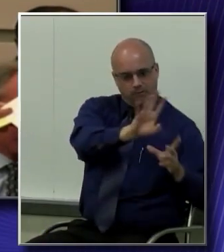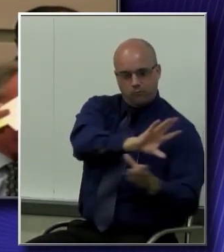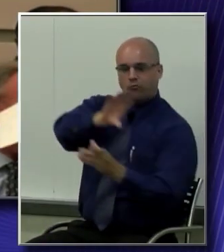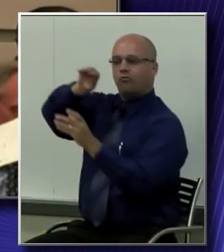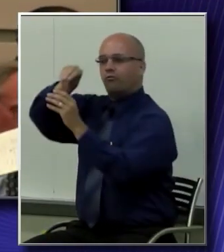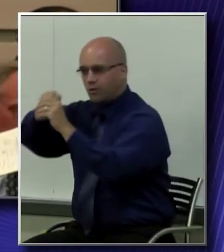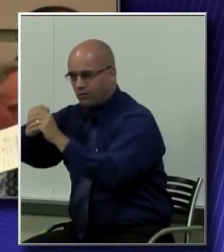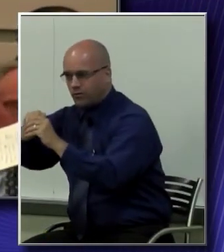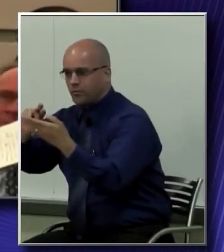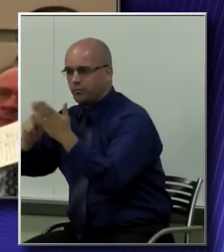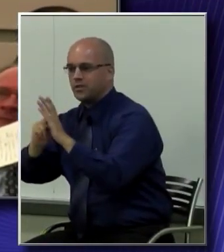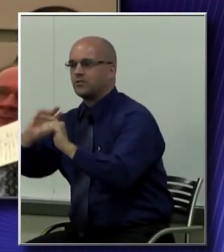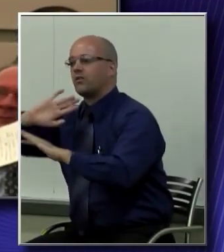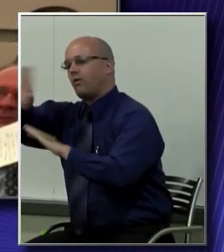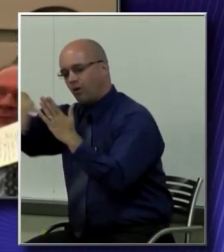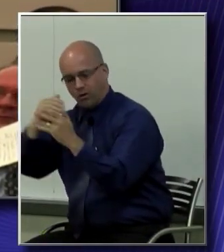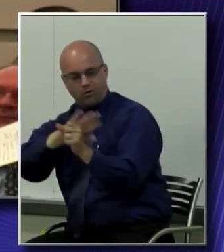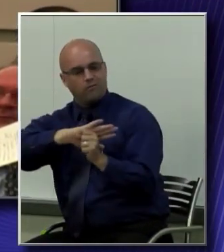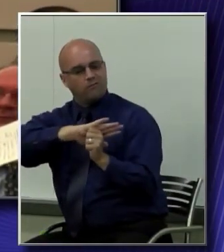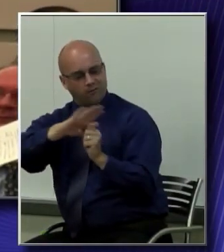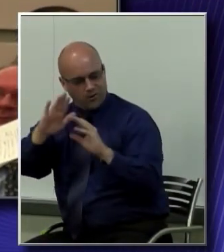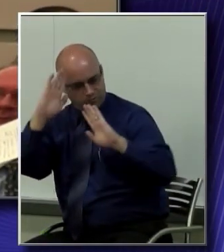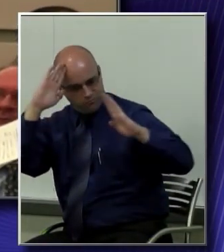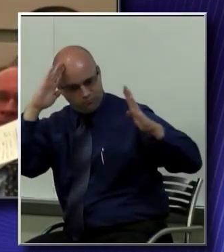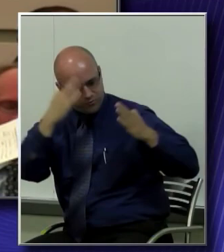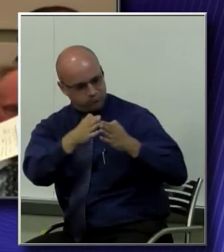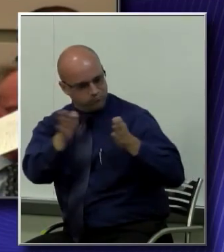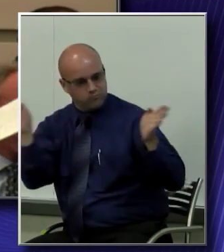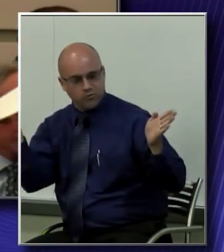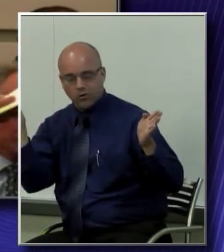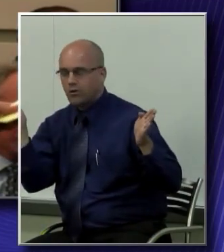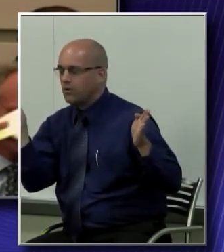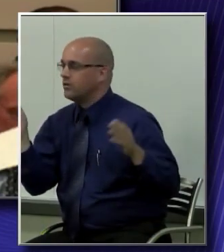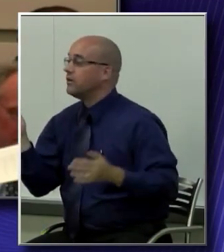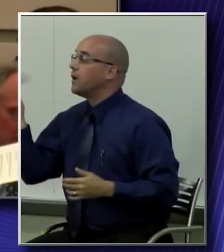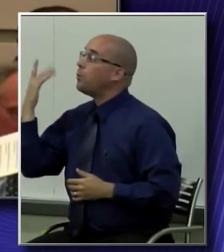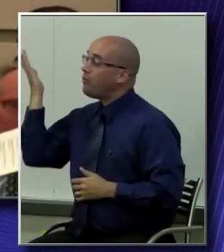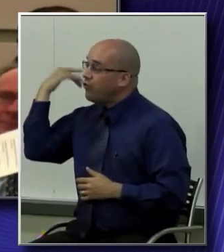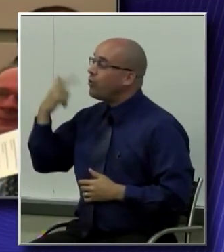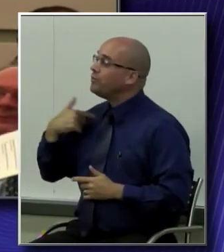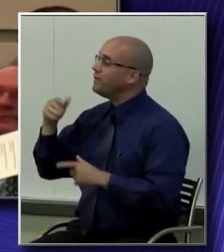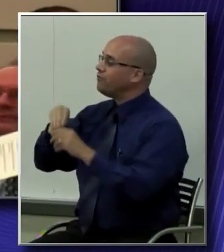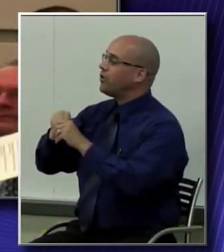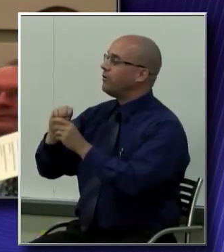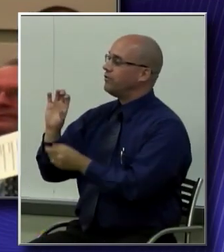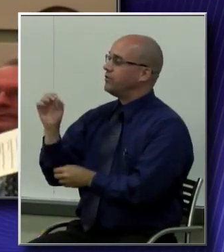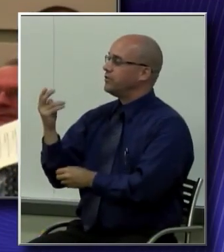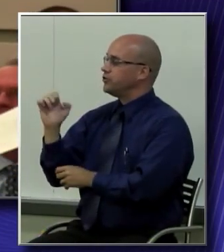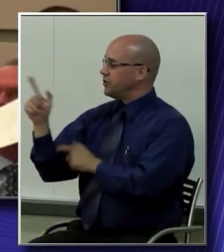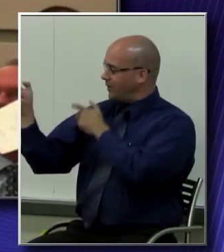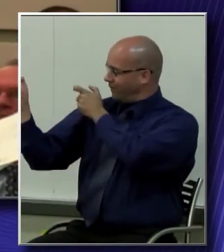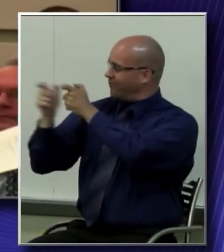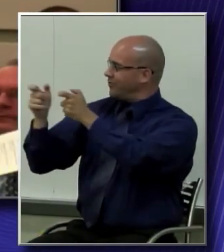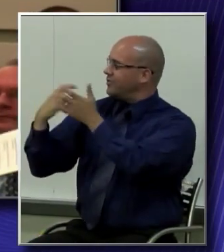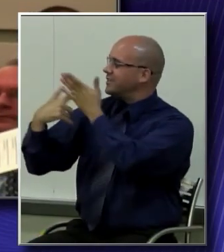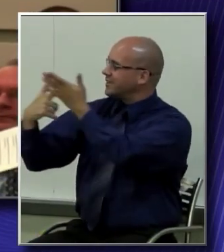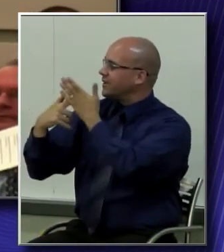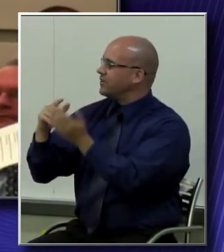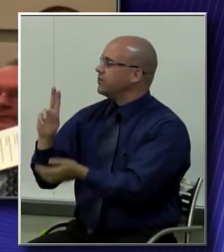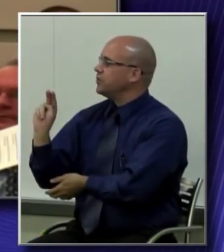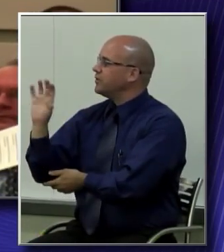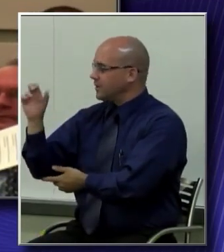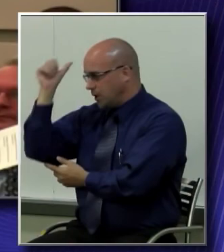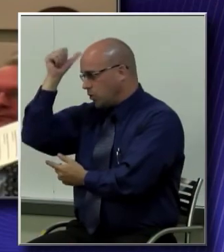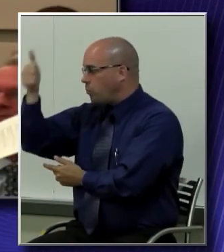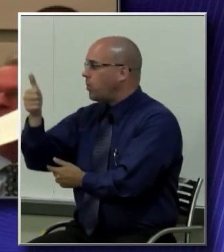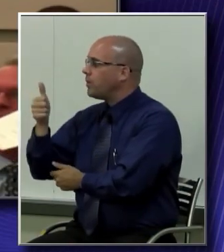When I was chair of the faculty at NC State University, we were going through the UNC Tomorrow process. And I held some hearings on